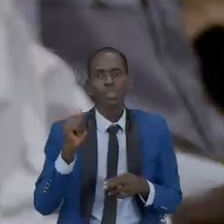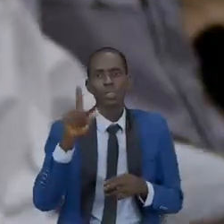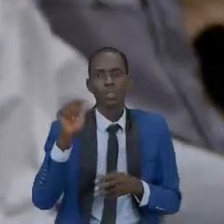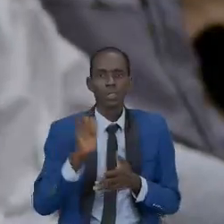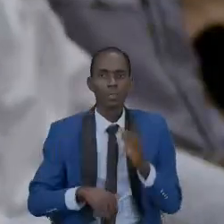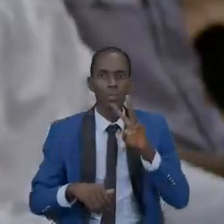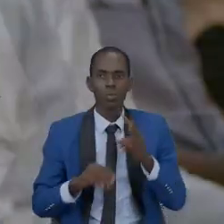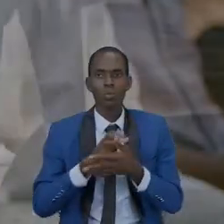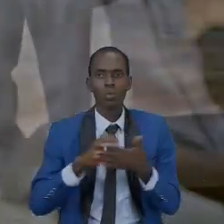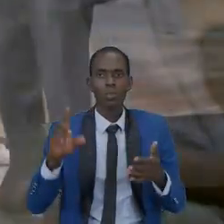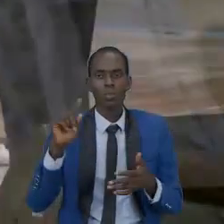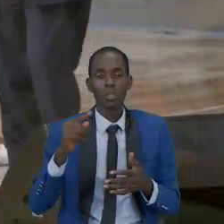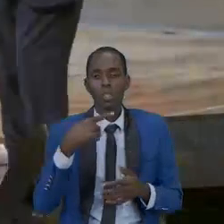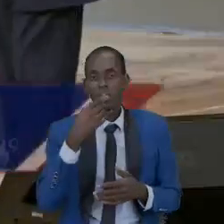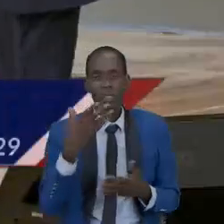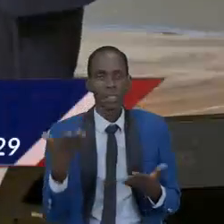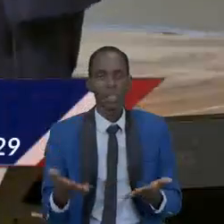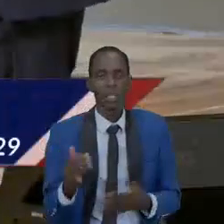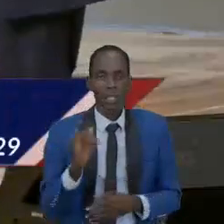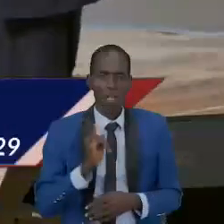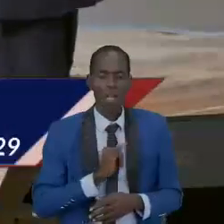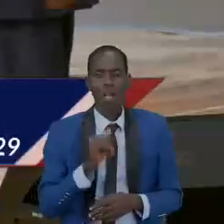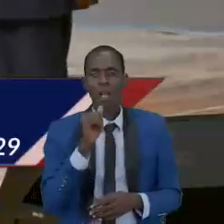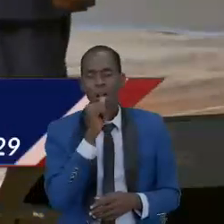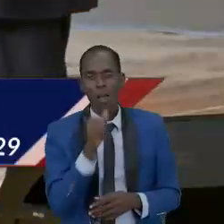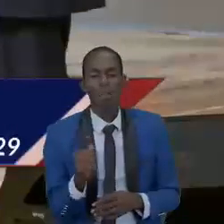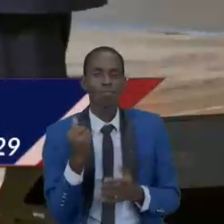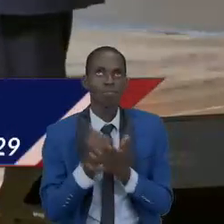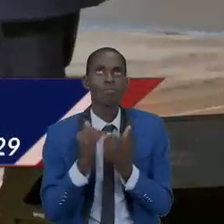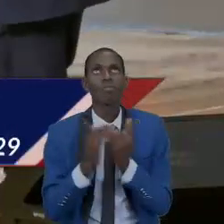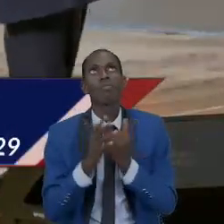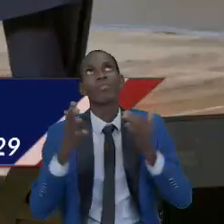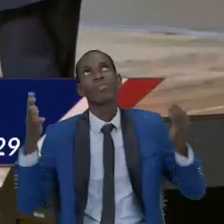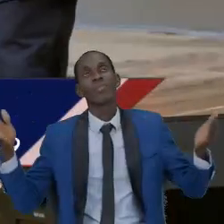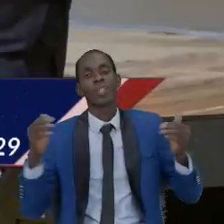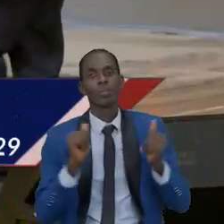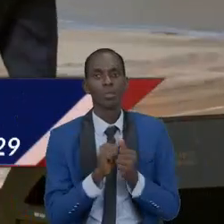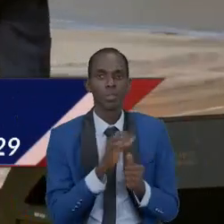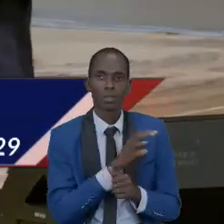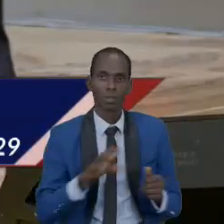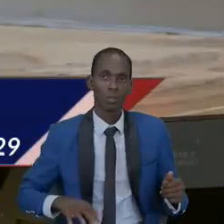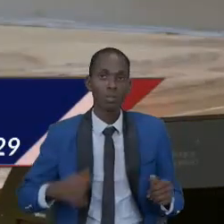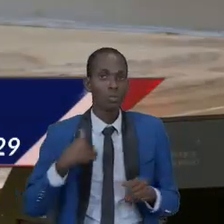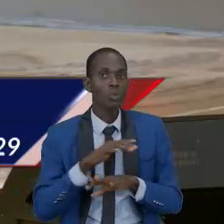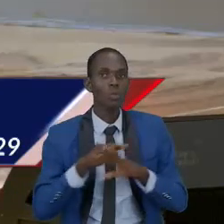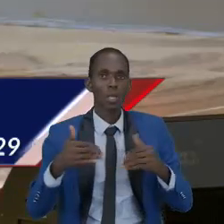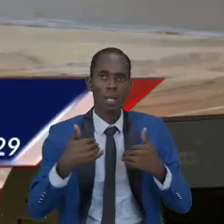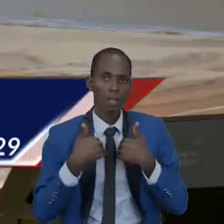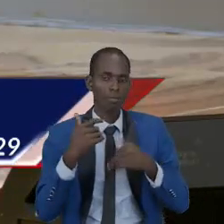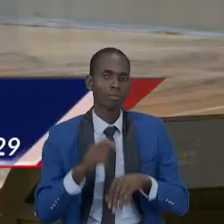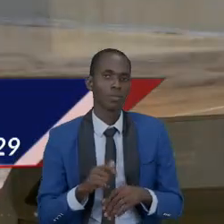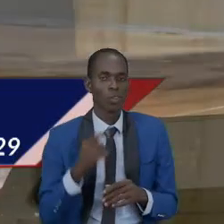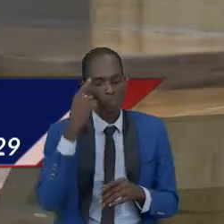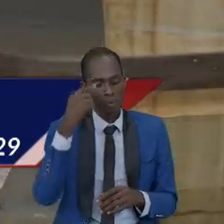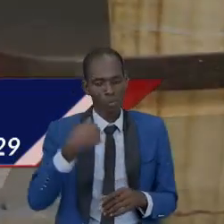it says, I am crucified with Christ. We don't have time for me